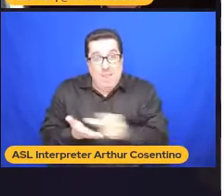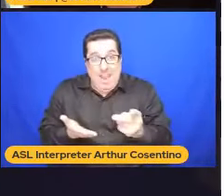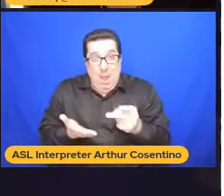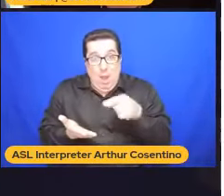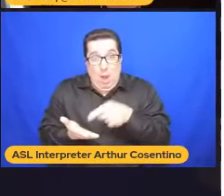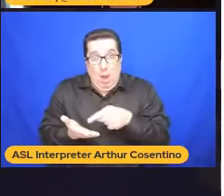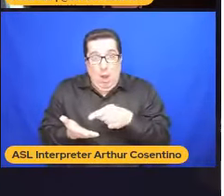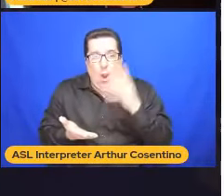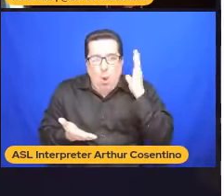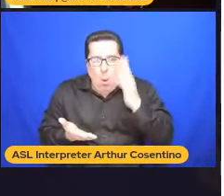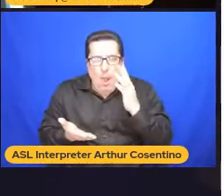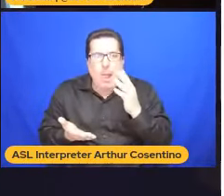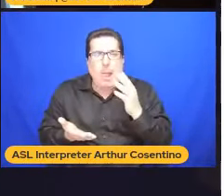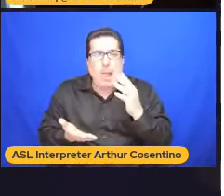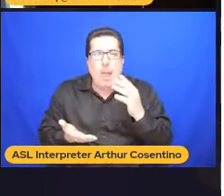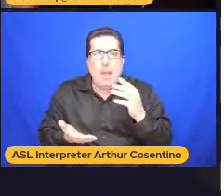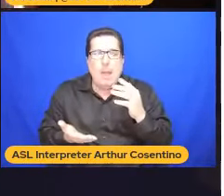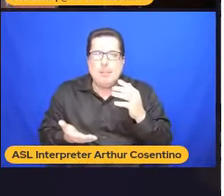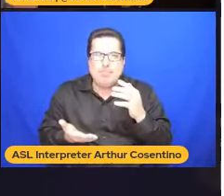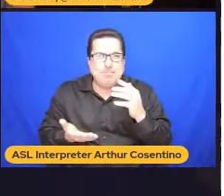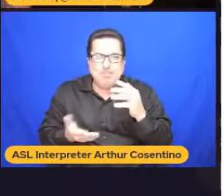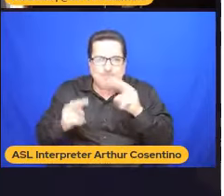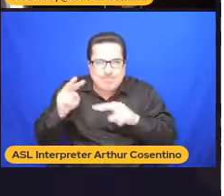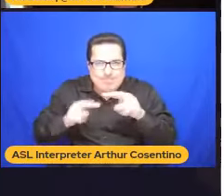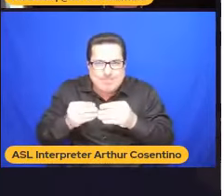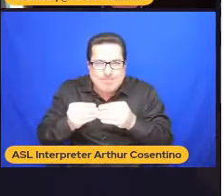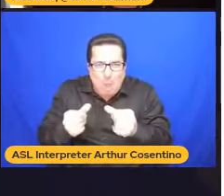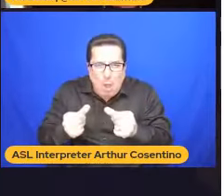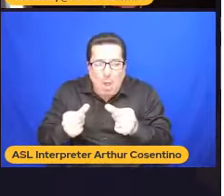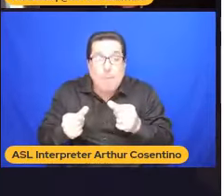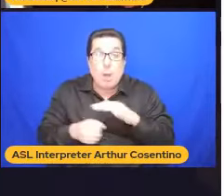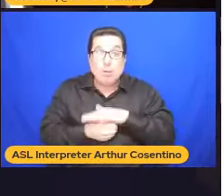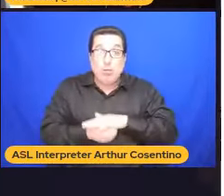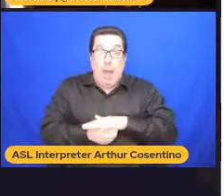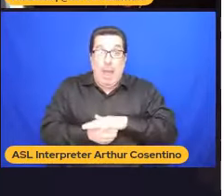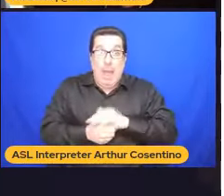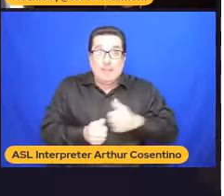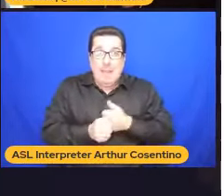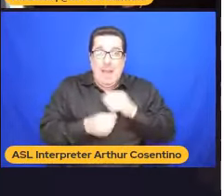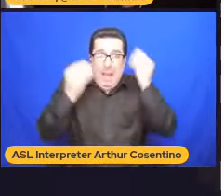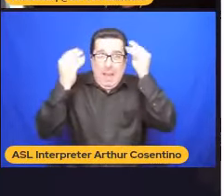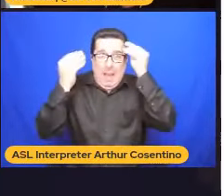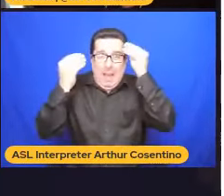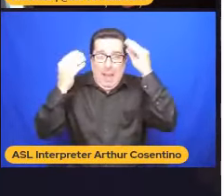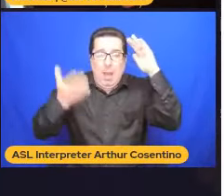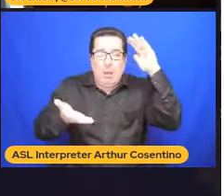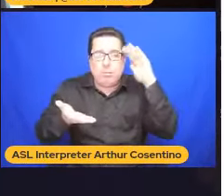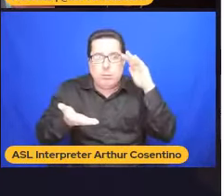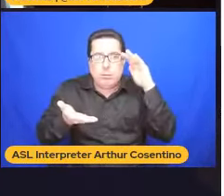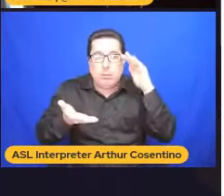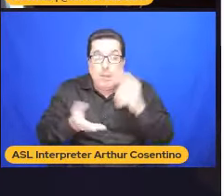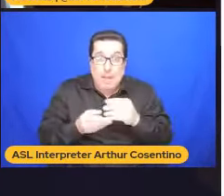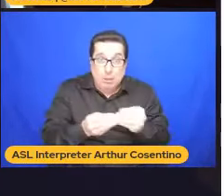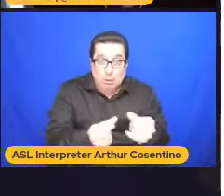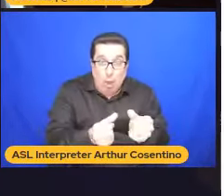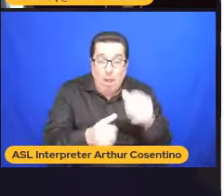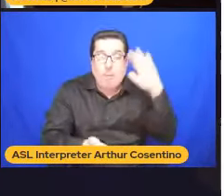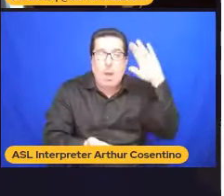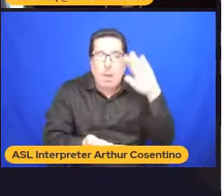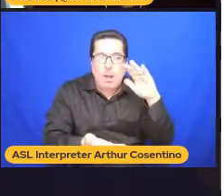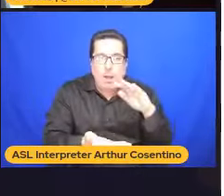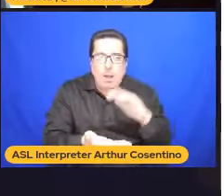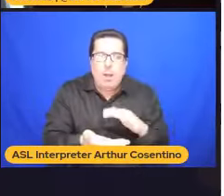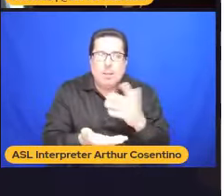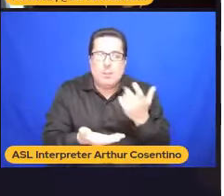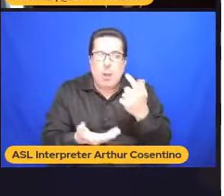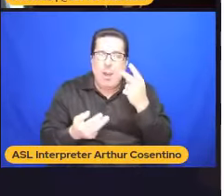more observability. Now, once you resolve that stress, you hopefully get to a point where you can say, okay,